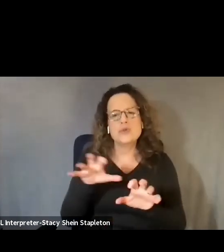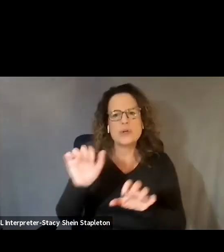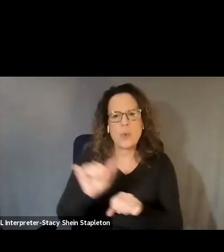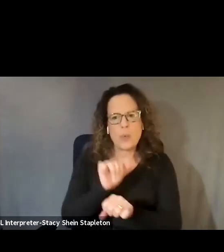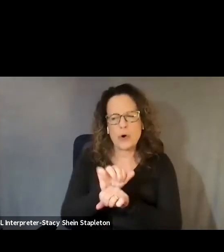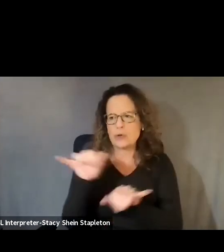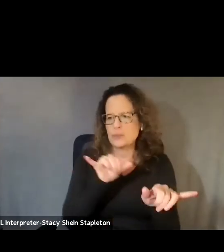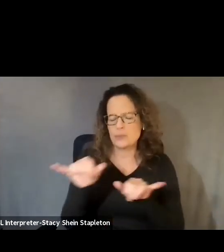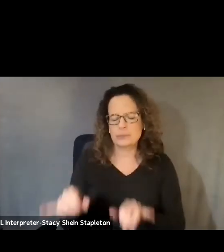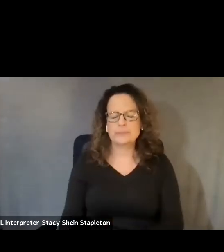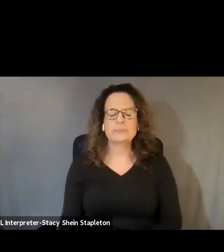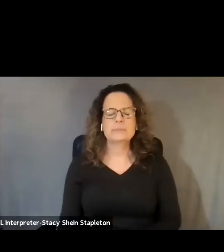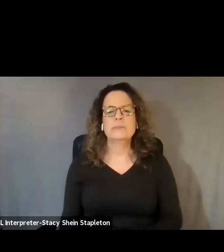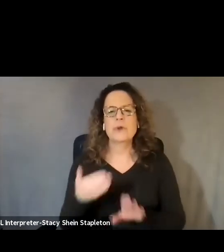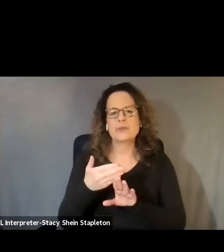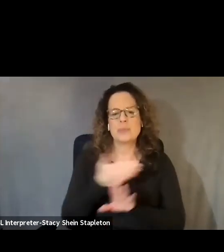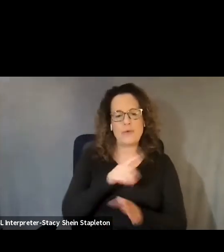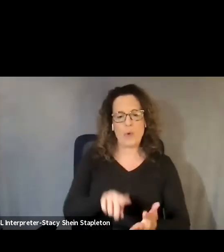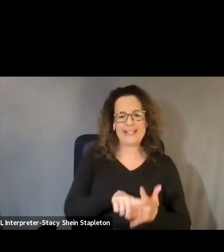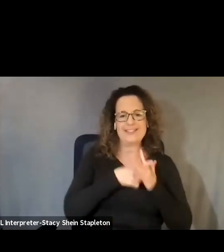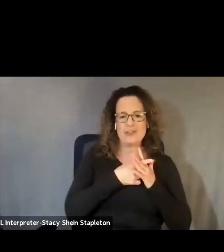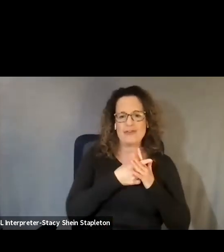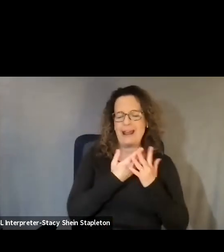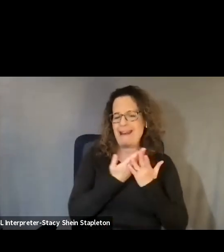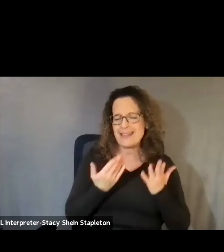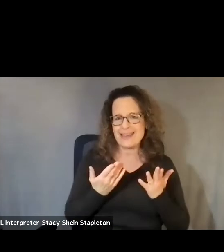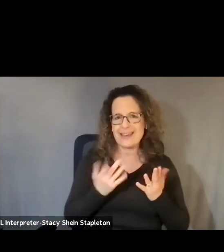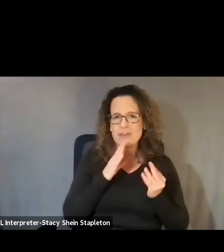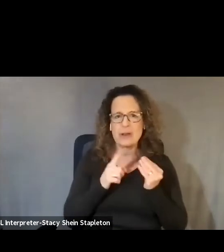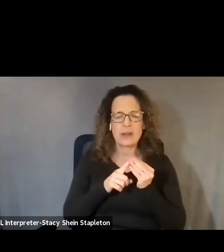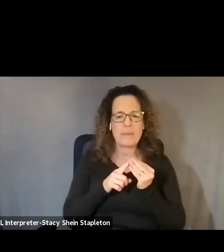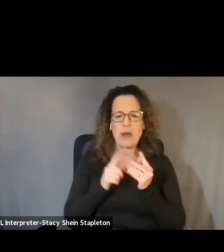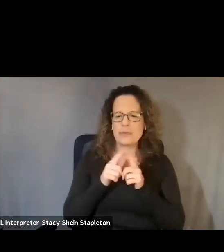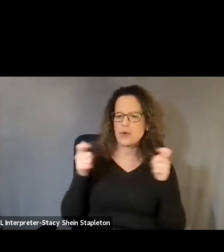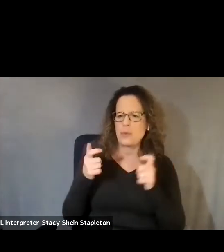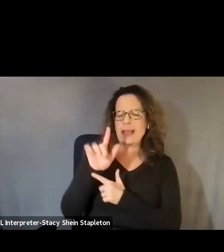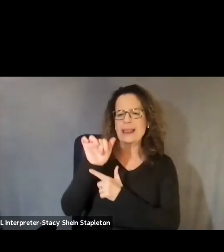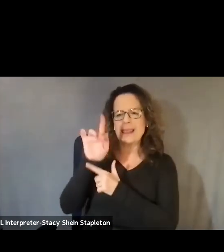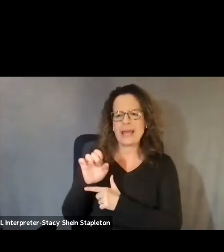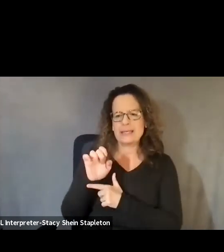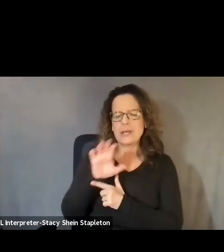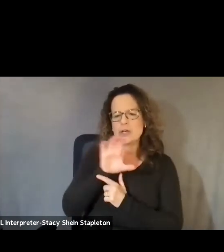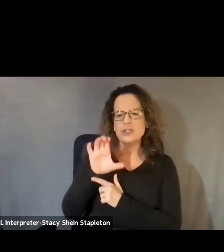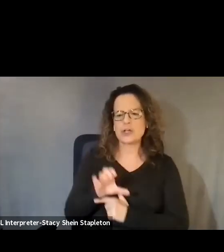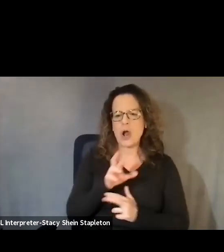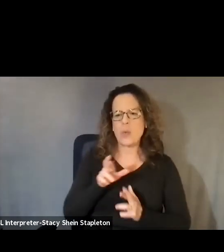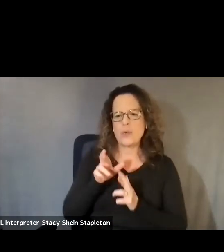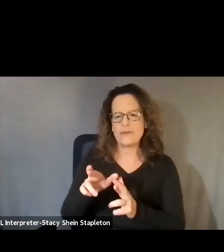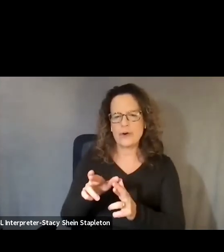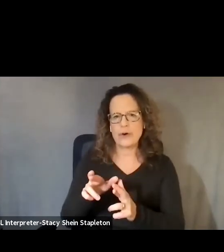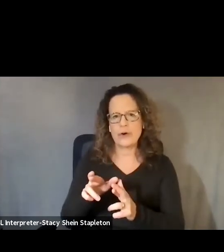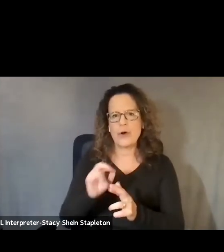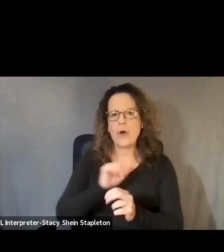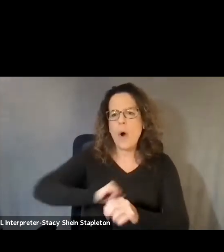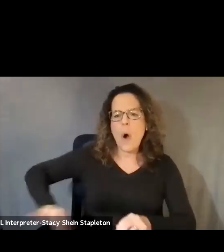that. So before we even get started with talking about the Great Lakes and the Chicago River,